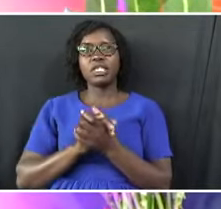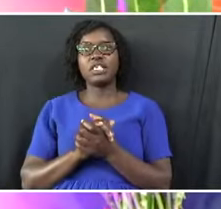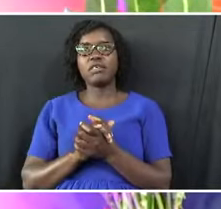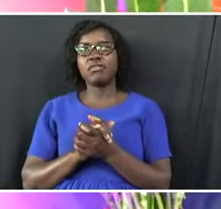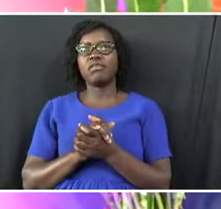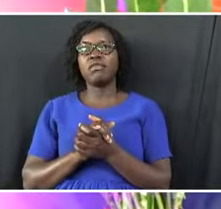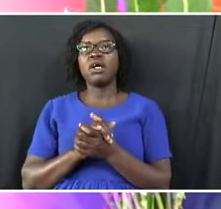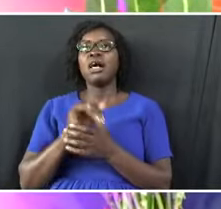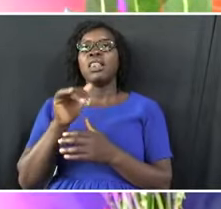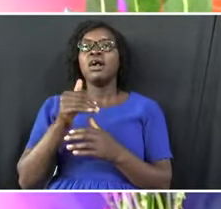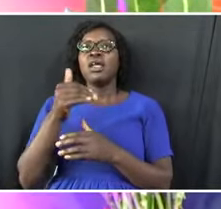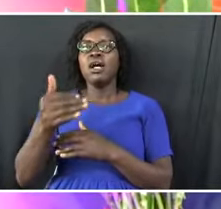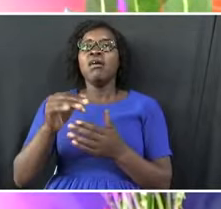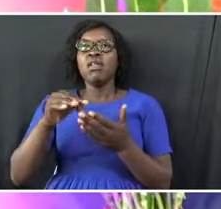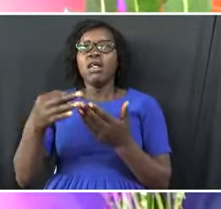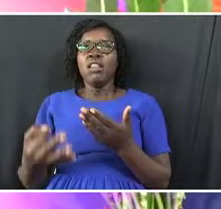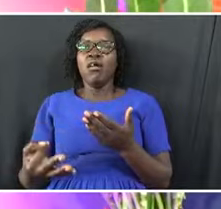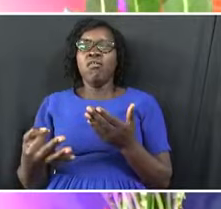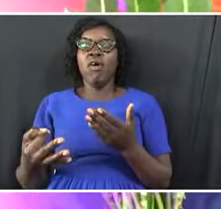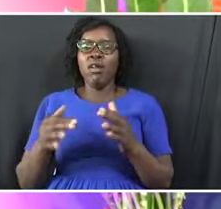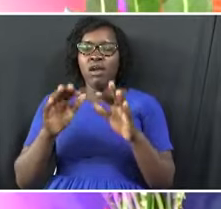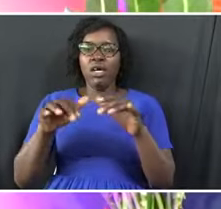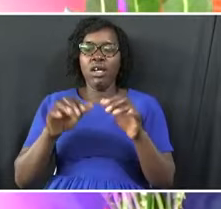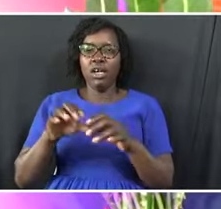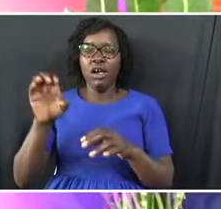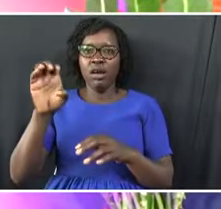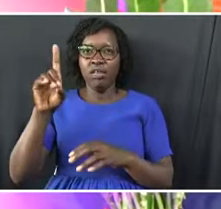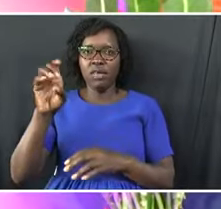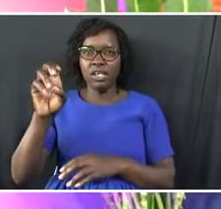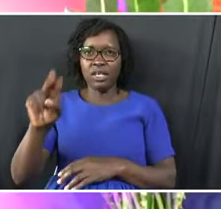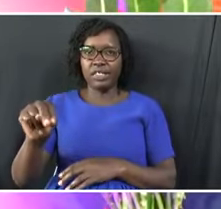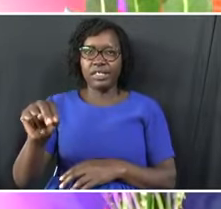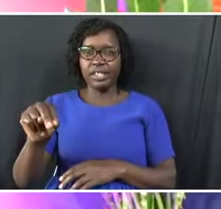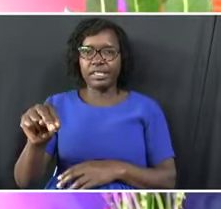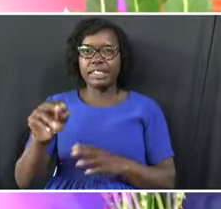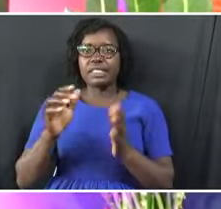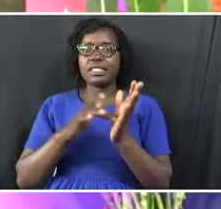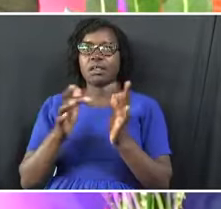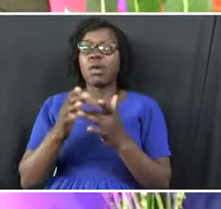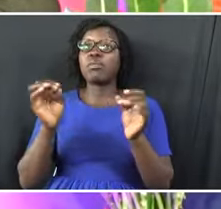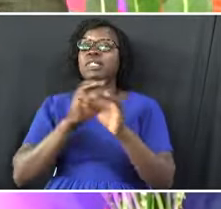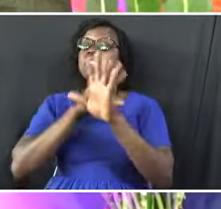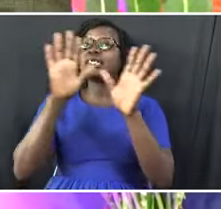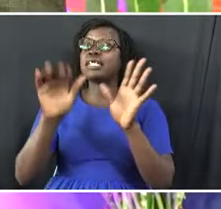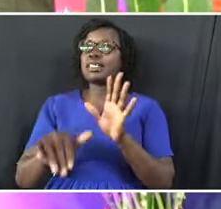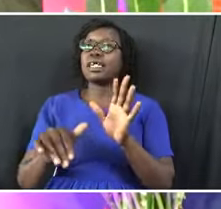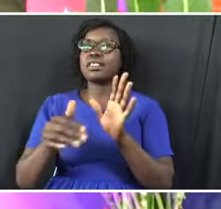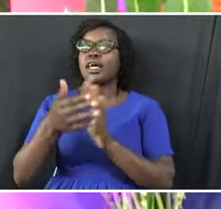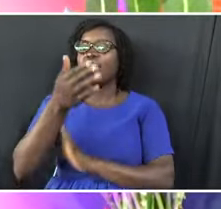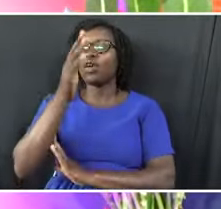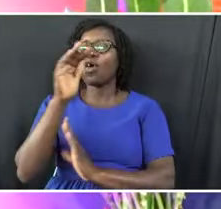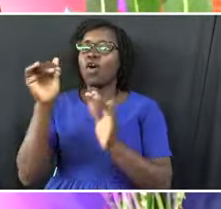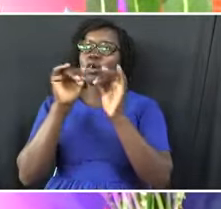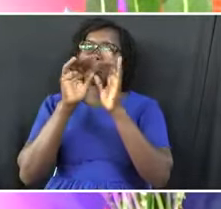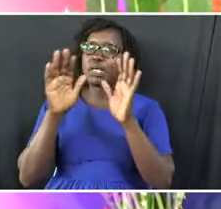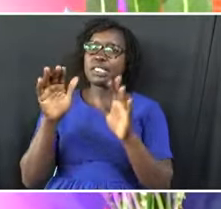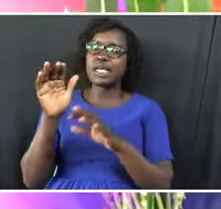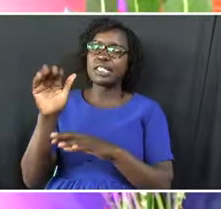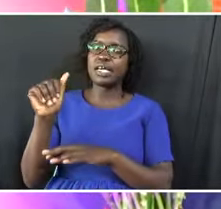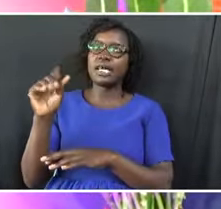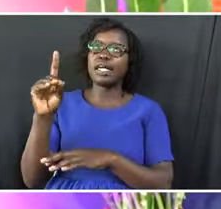that after the fall in the Garden of Eden, the Bible is very clear that God blessed Adam